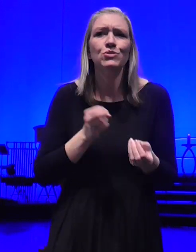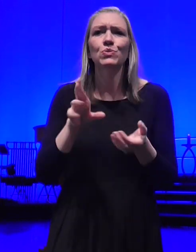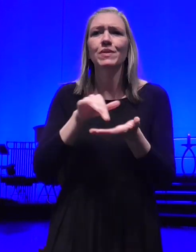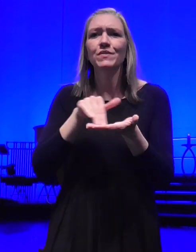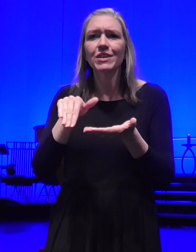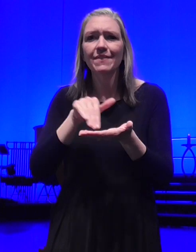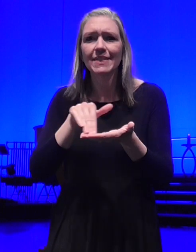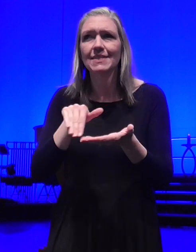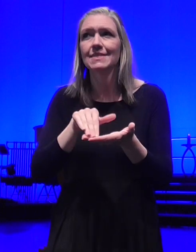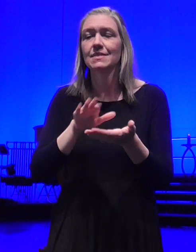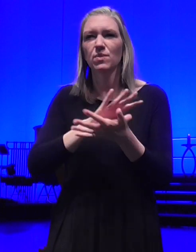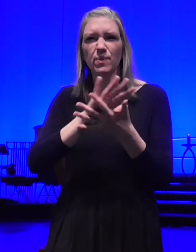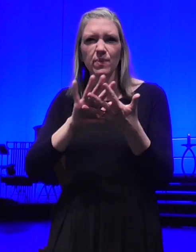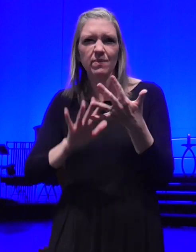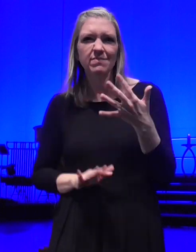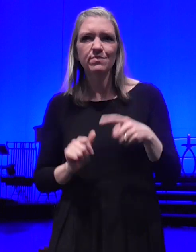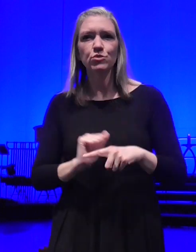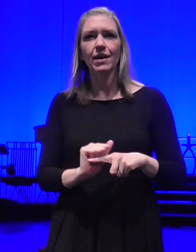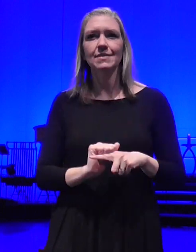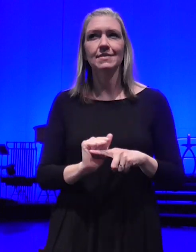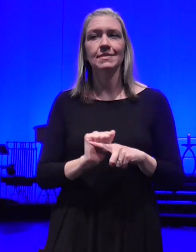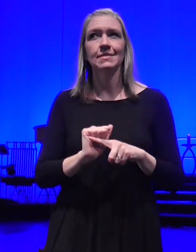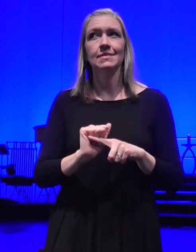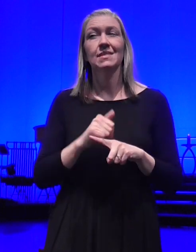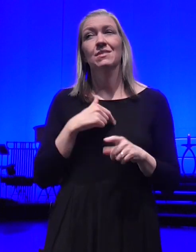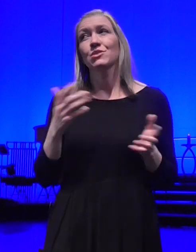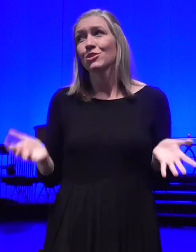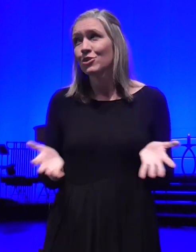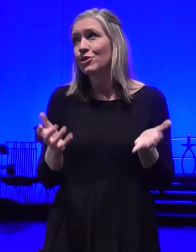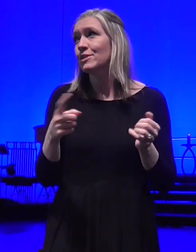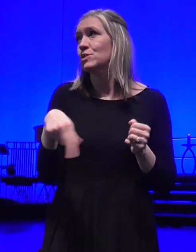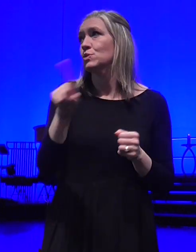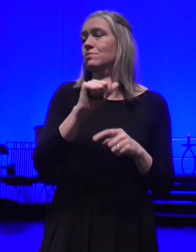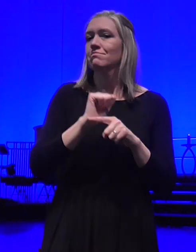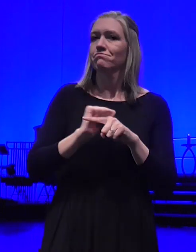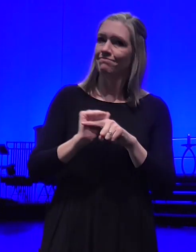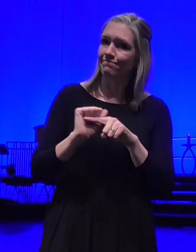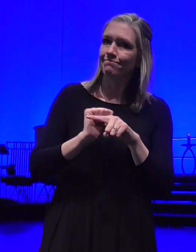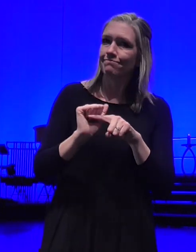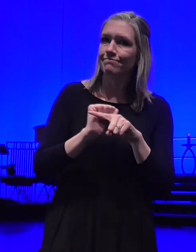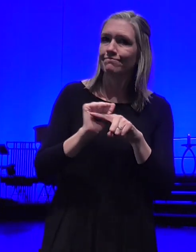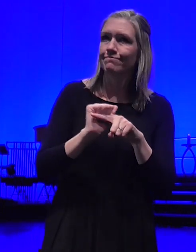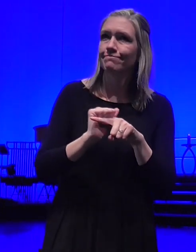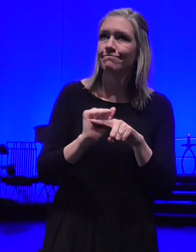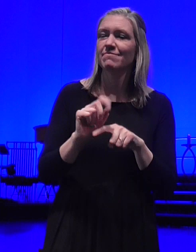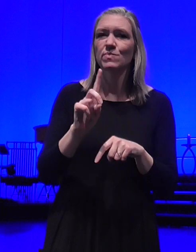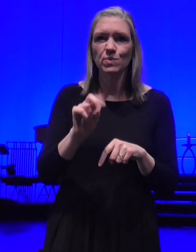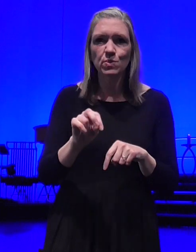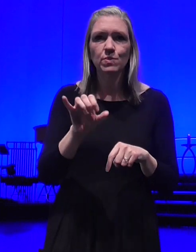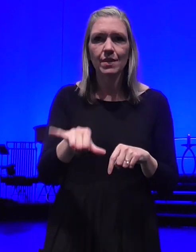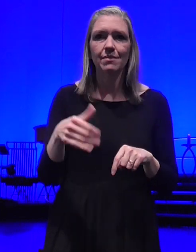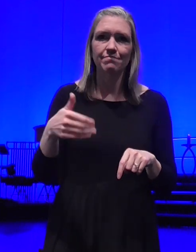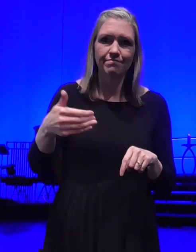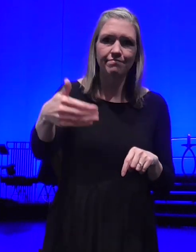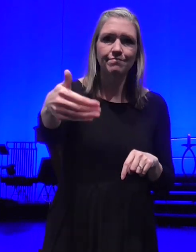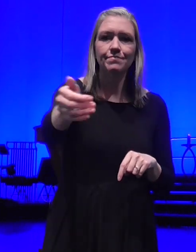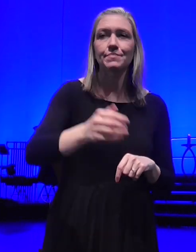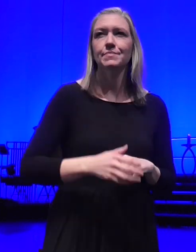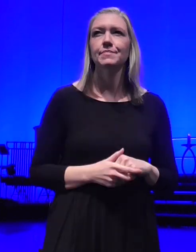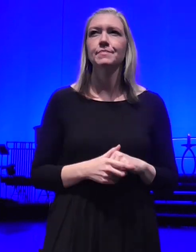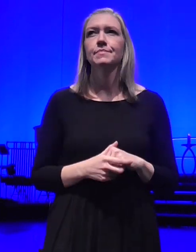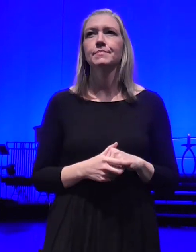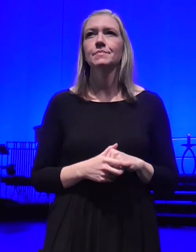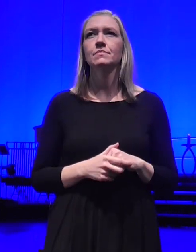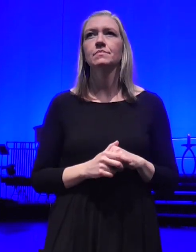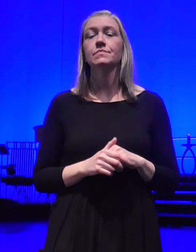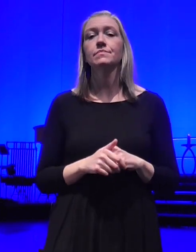all practices. But I encourage you to practice, to do that. And so